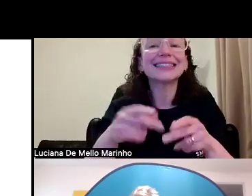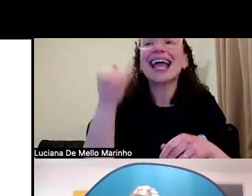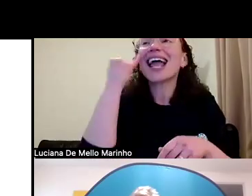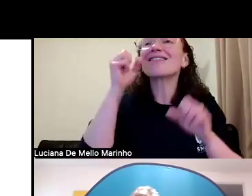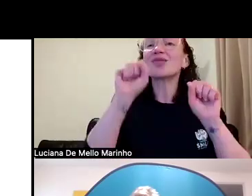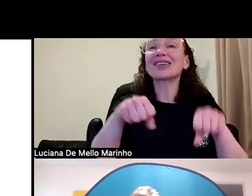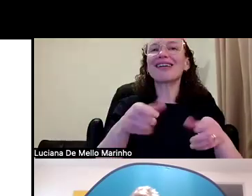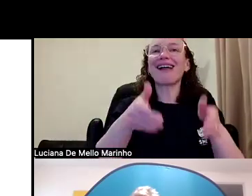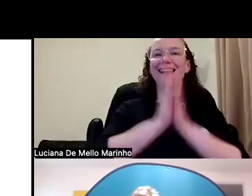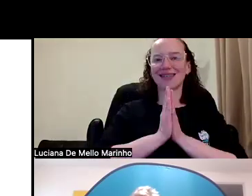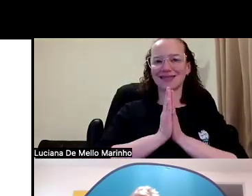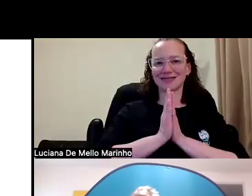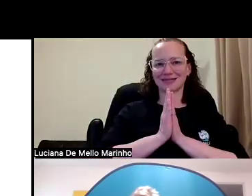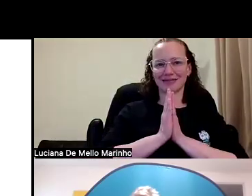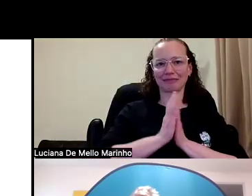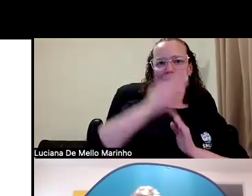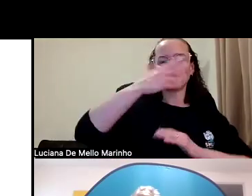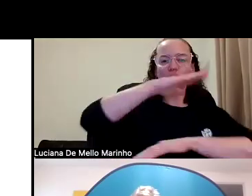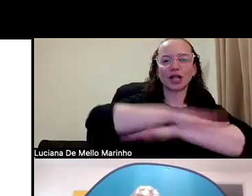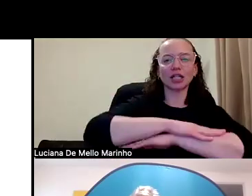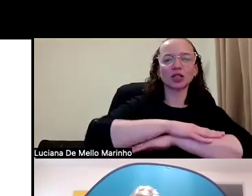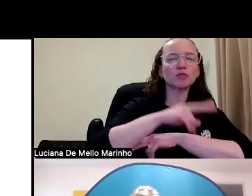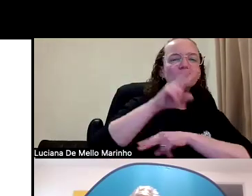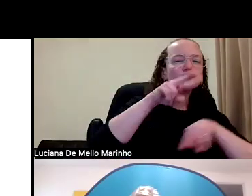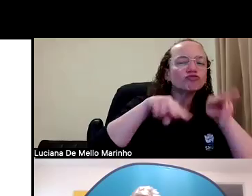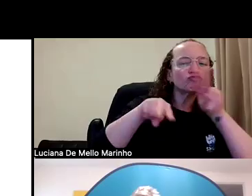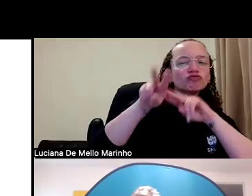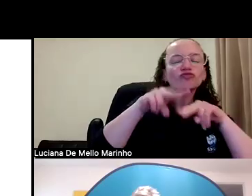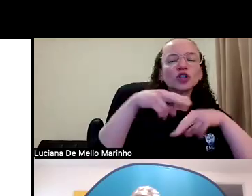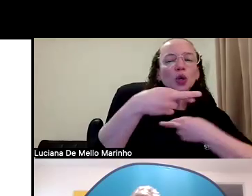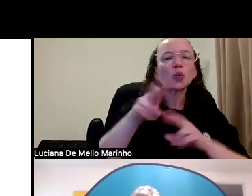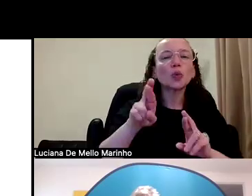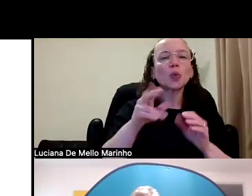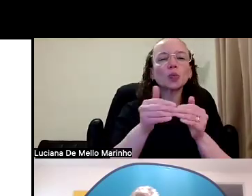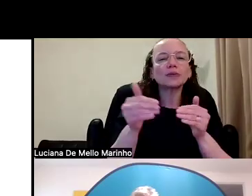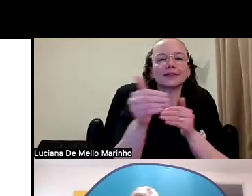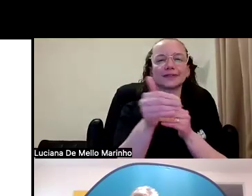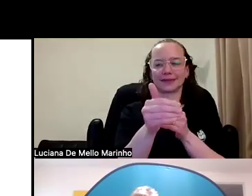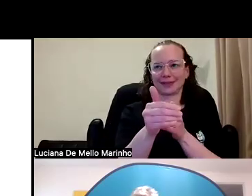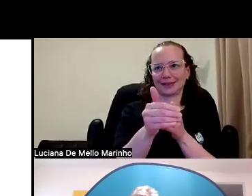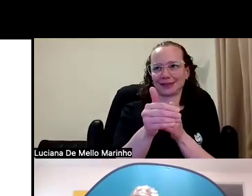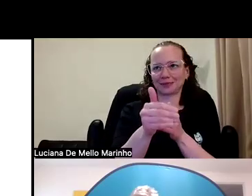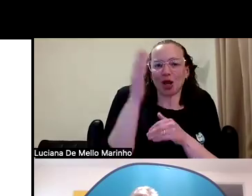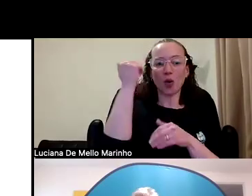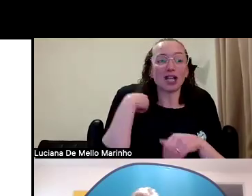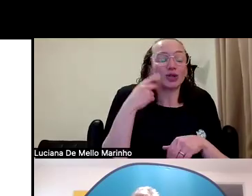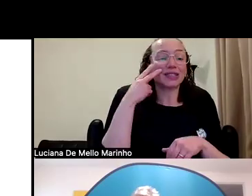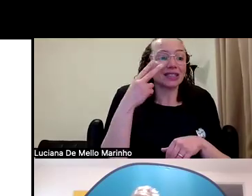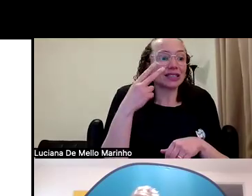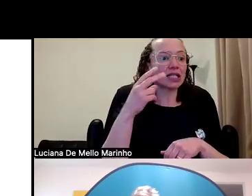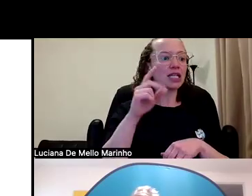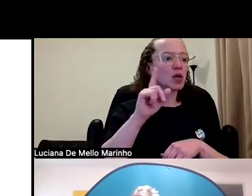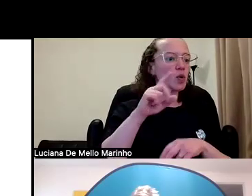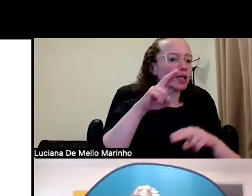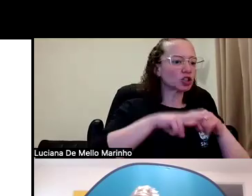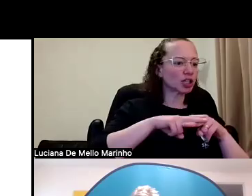can figure out where you can stand. If possible, ask the front desk, hey, can I go in and look at the room ahead of time? Would you mind letting